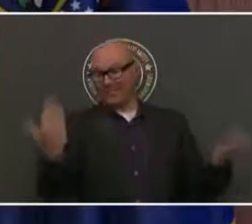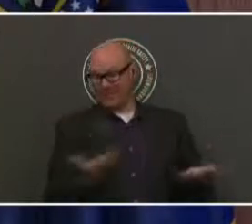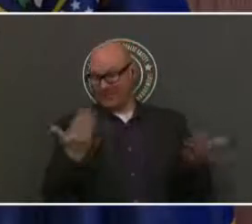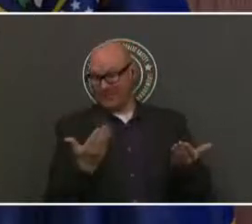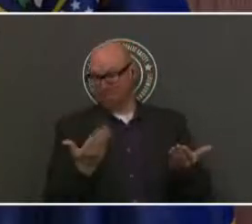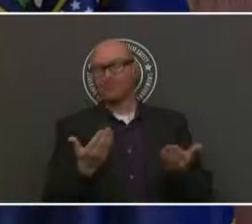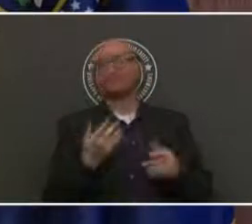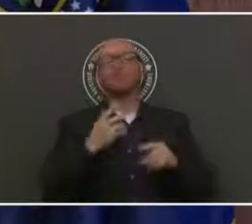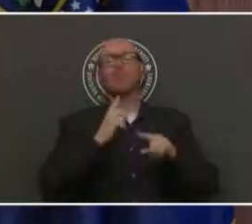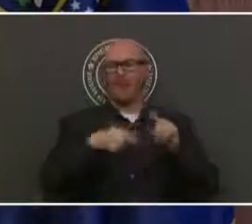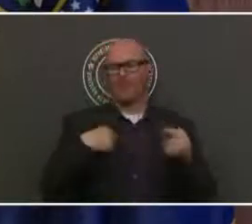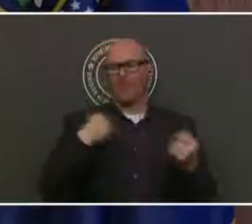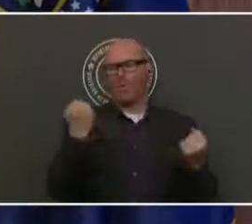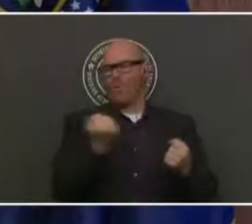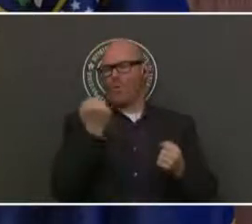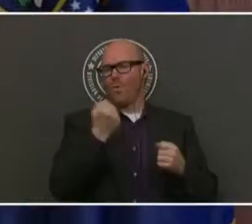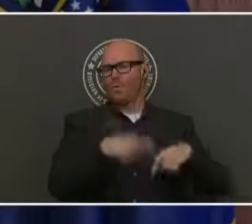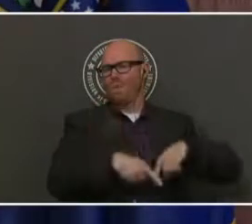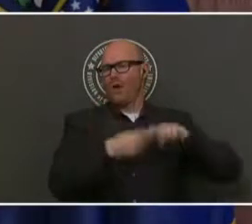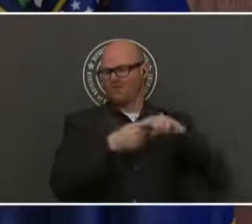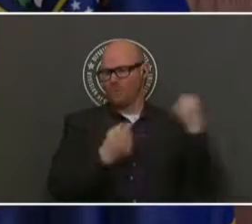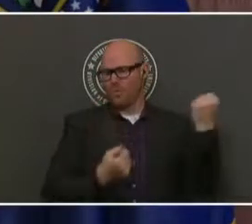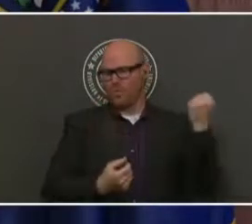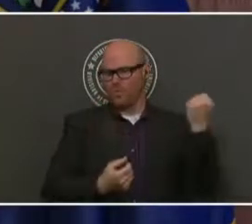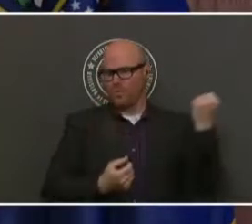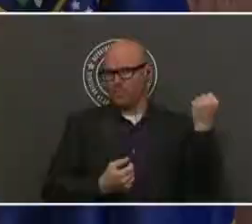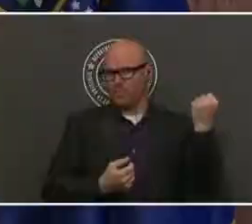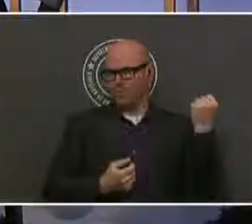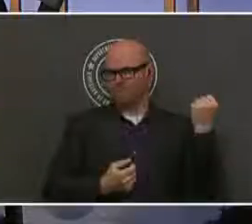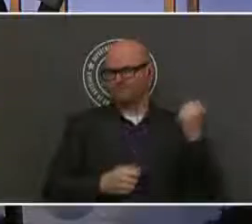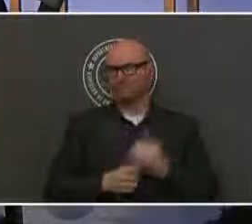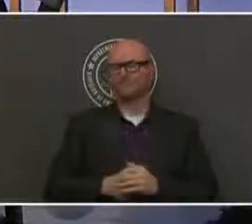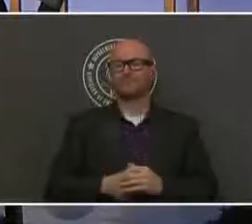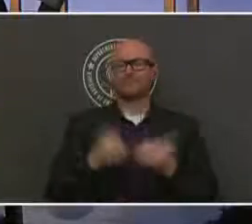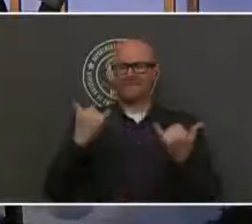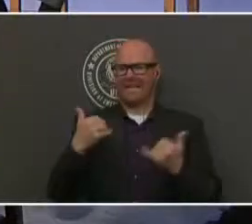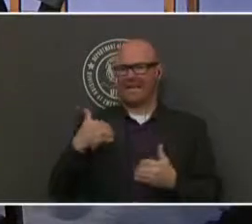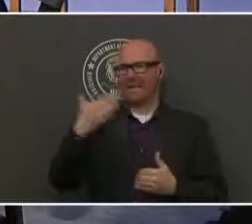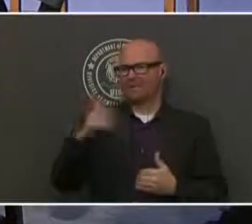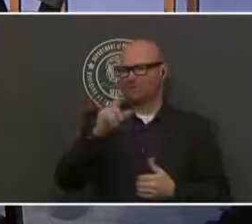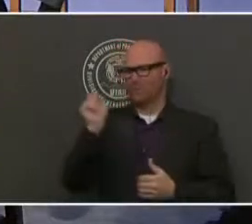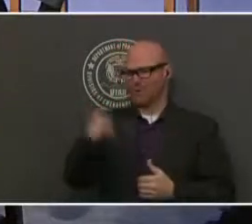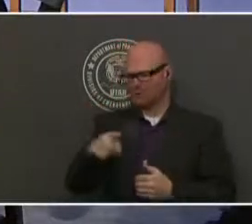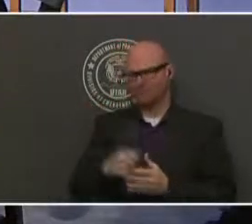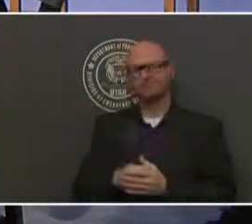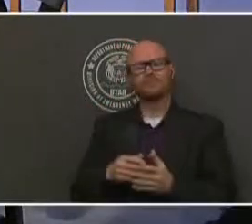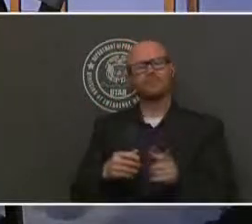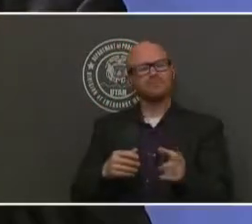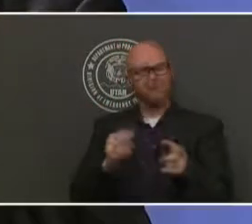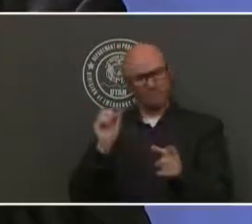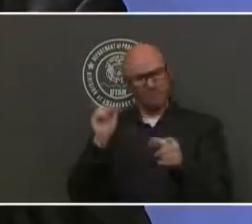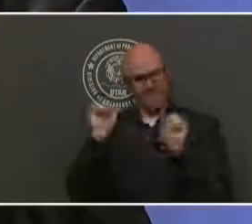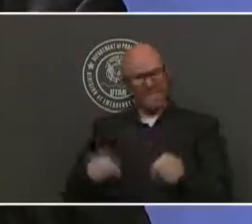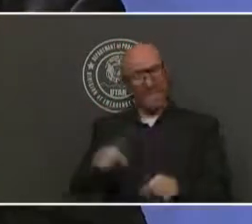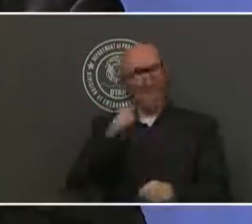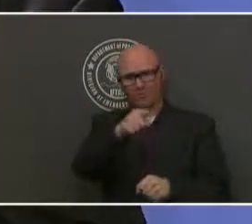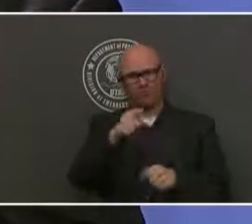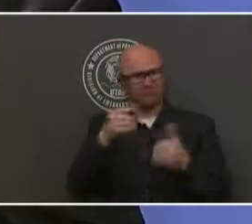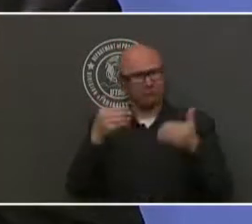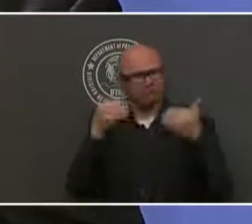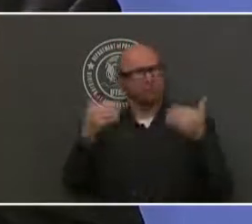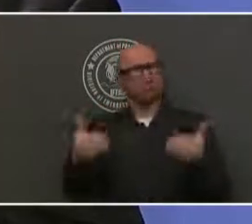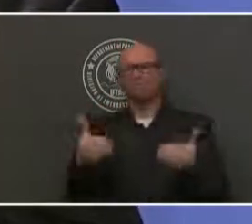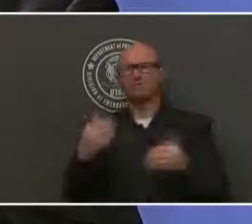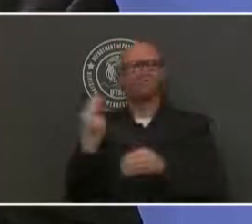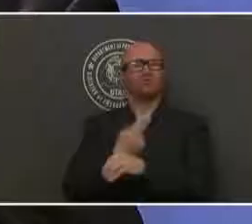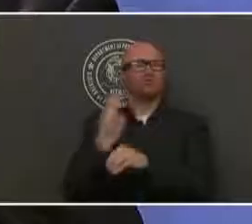coming into the state until the vaccine pause is over. So do you have the opportunity, do you have the ability to go it alone if you decided